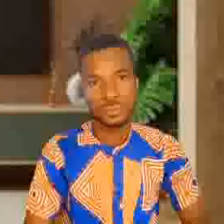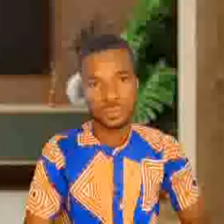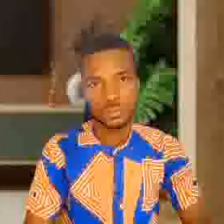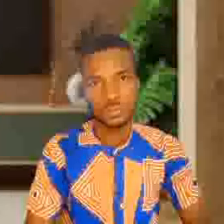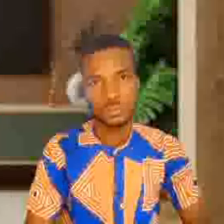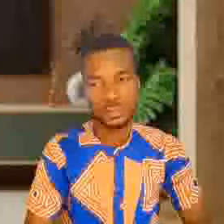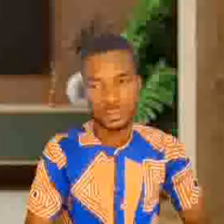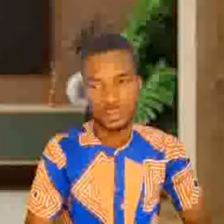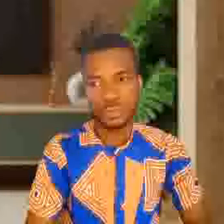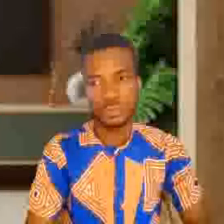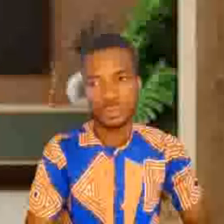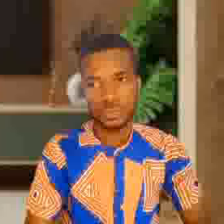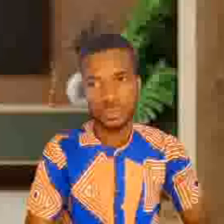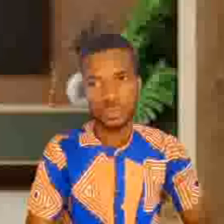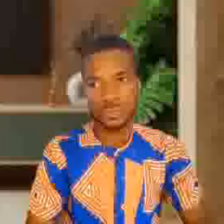are walking out,